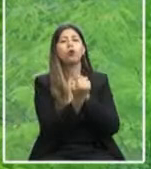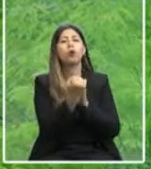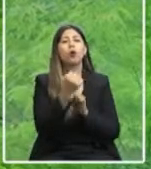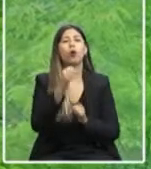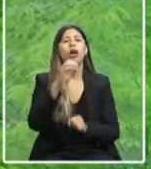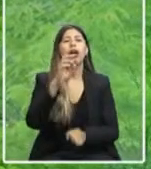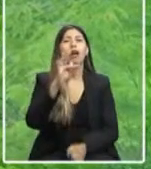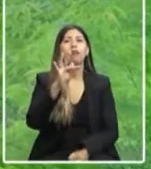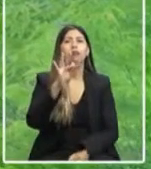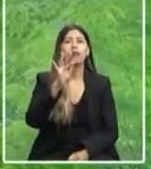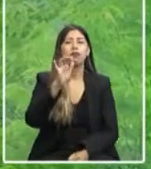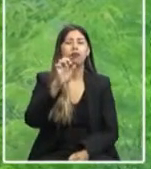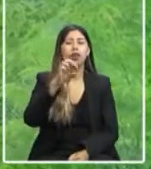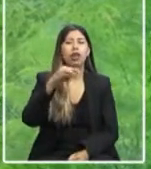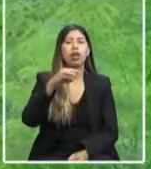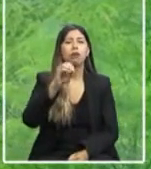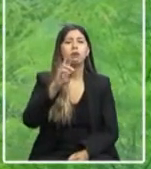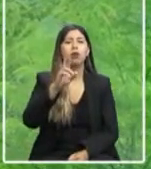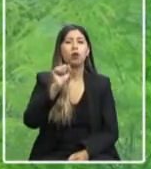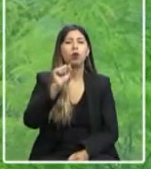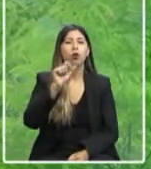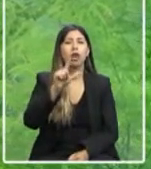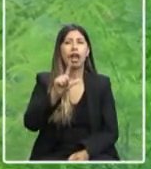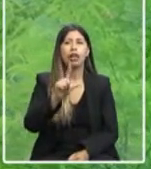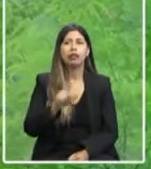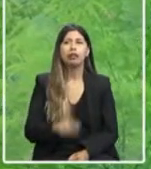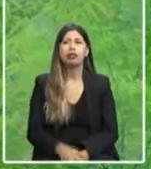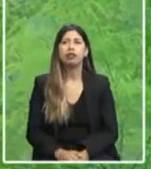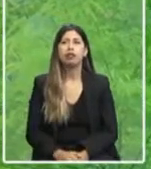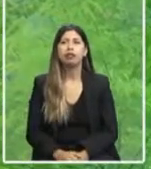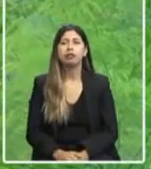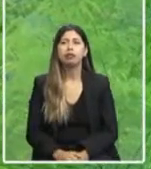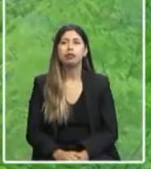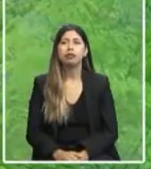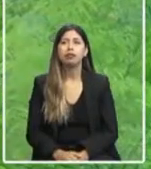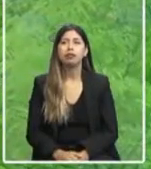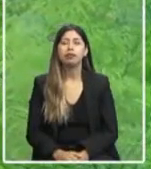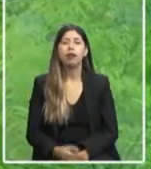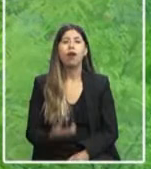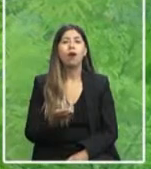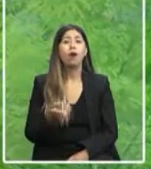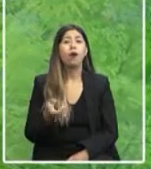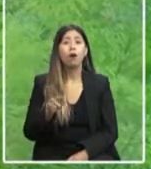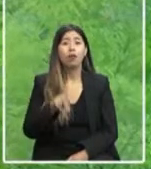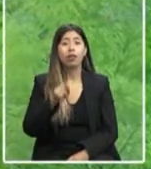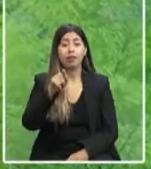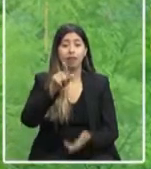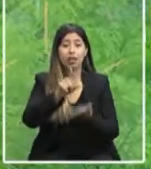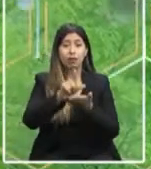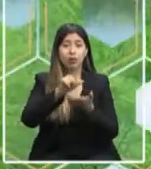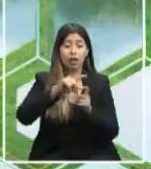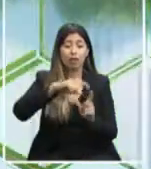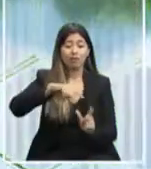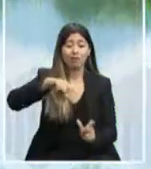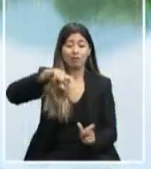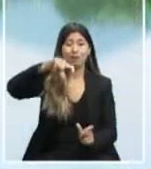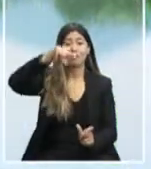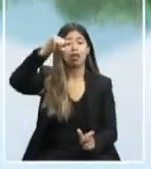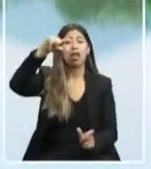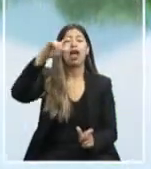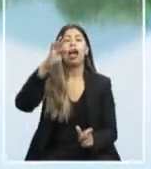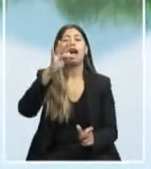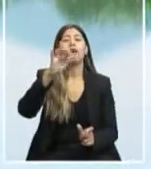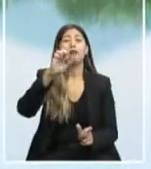of this region of the femur and try to understand how it changed to capture how the shape changes over